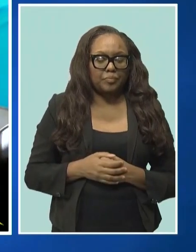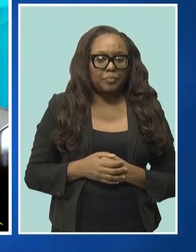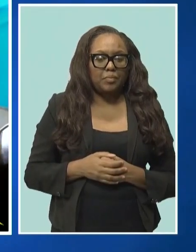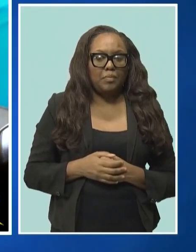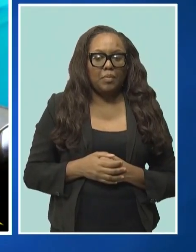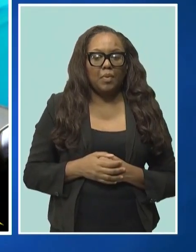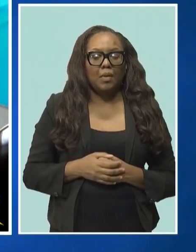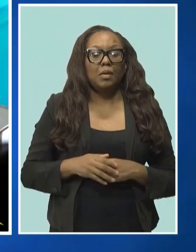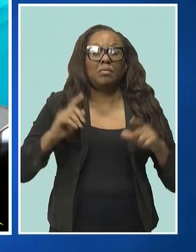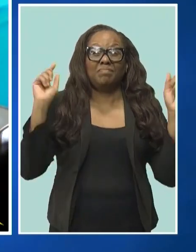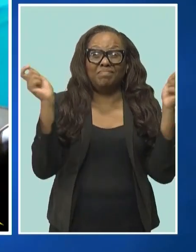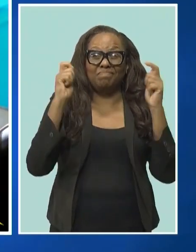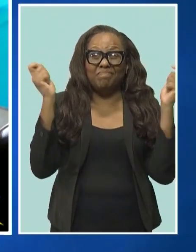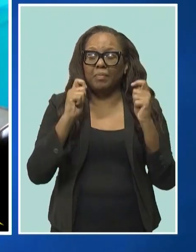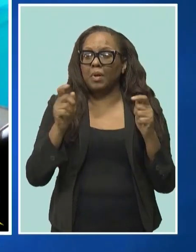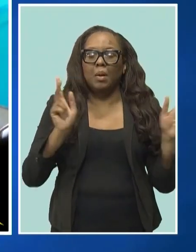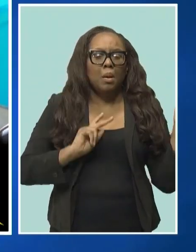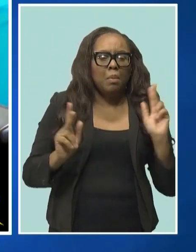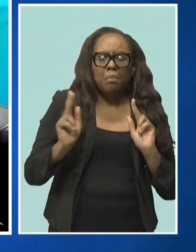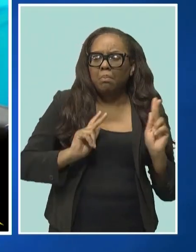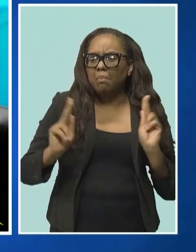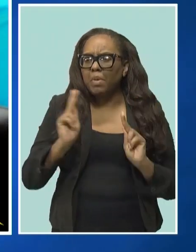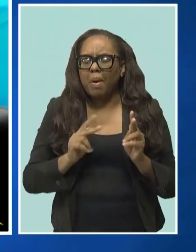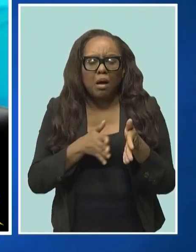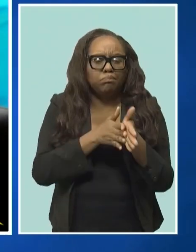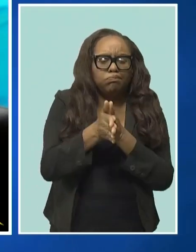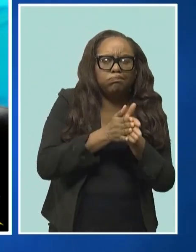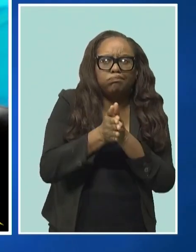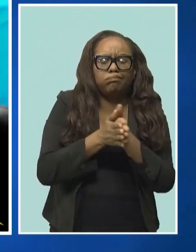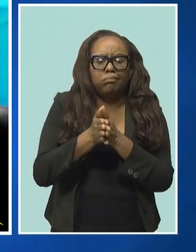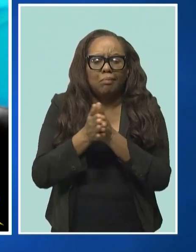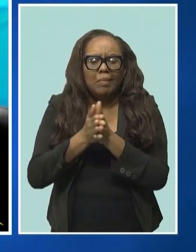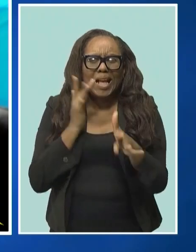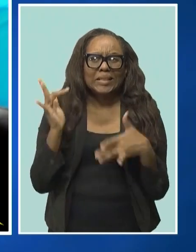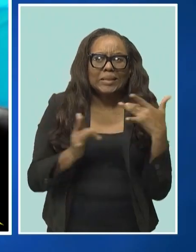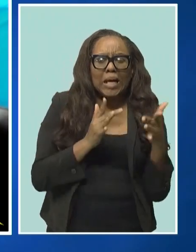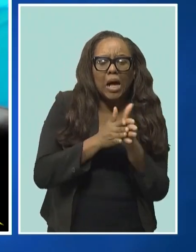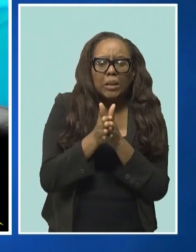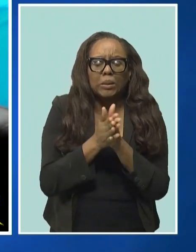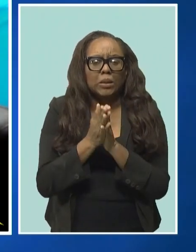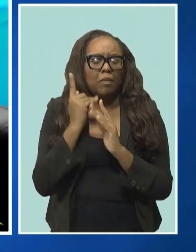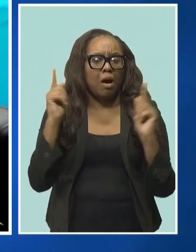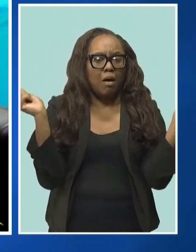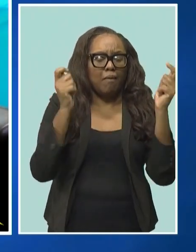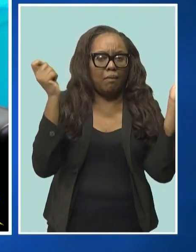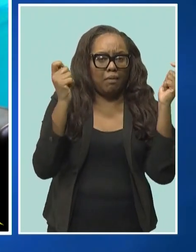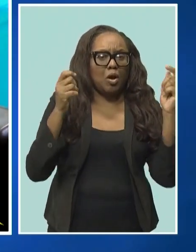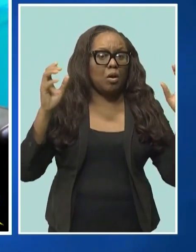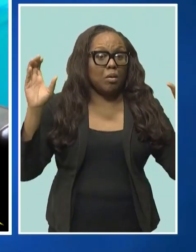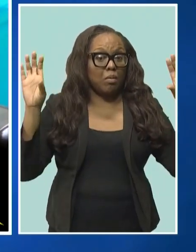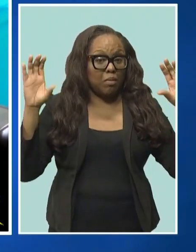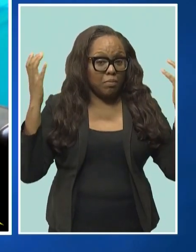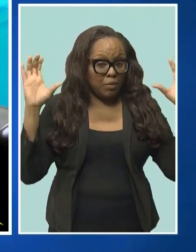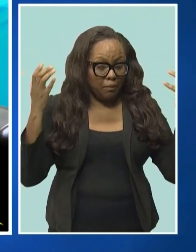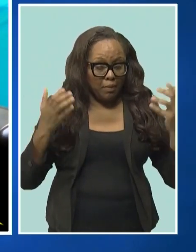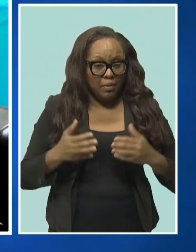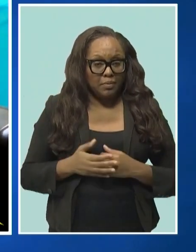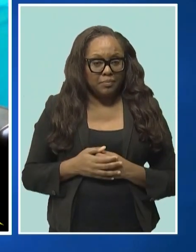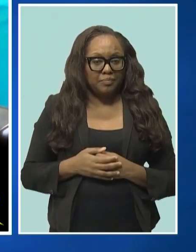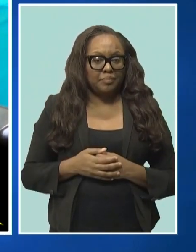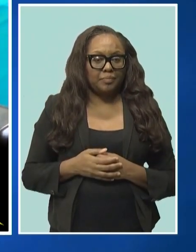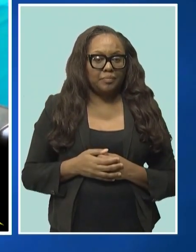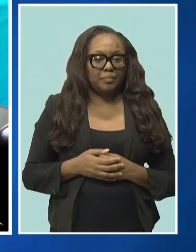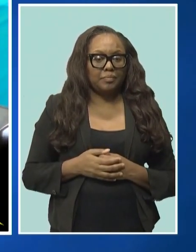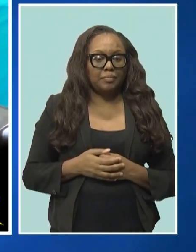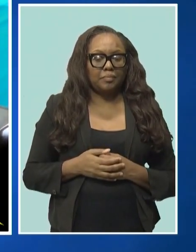is eagerly anticipated annually by locals and tourists alike. A festival that not only contributes